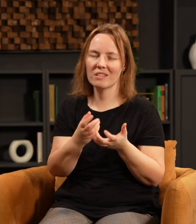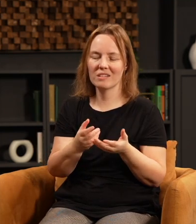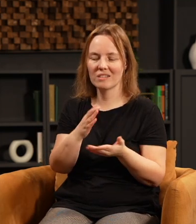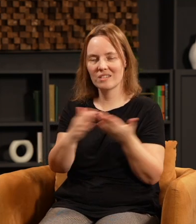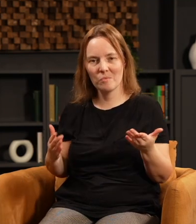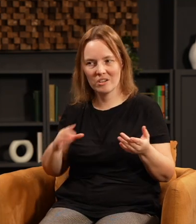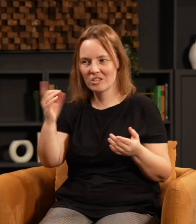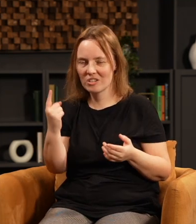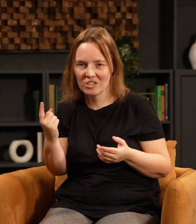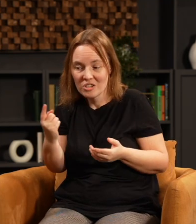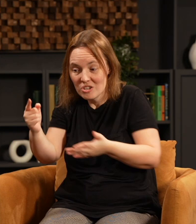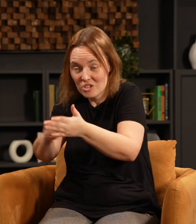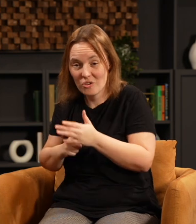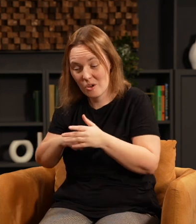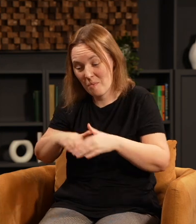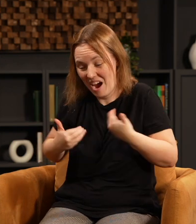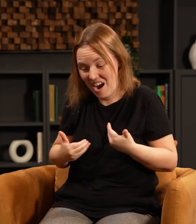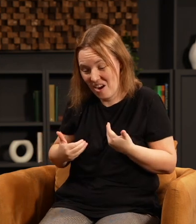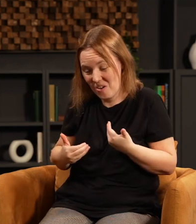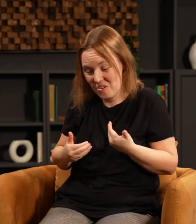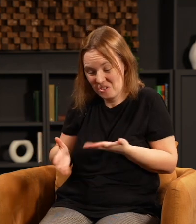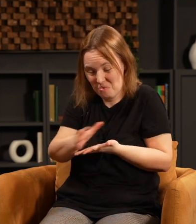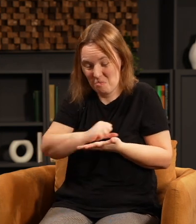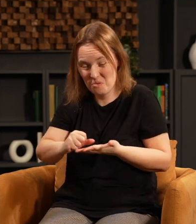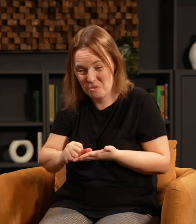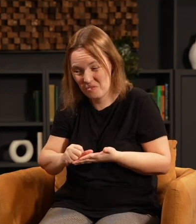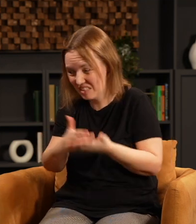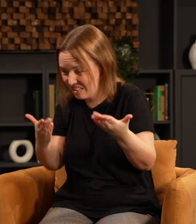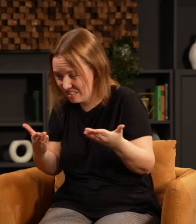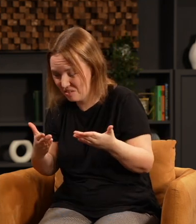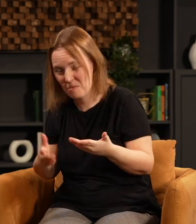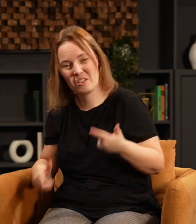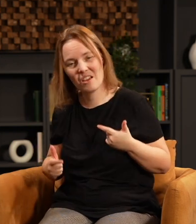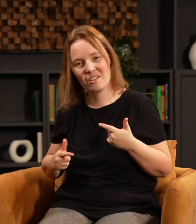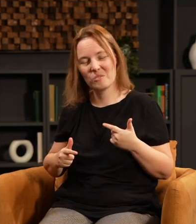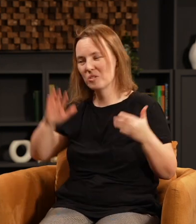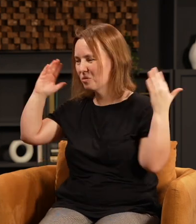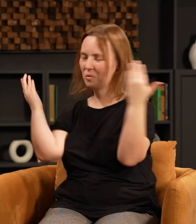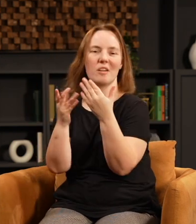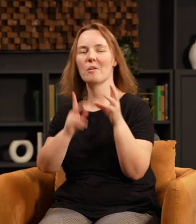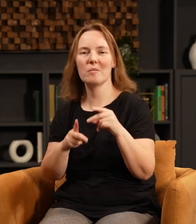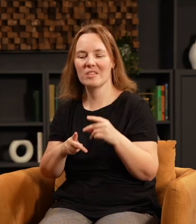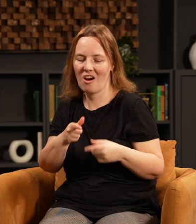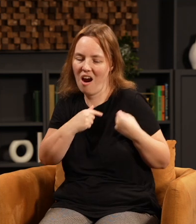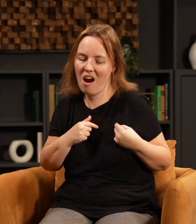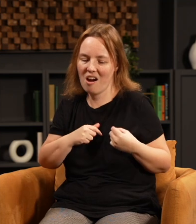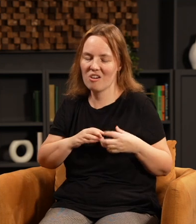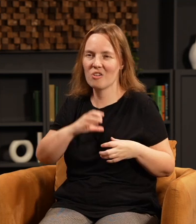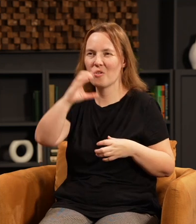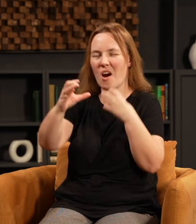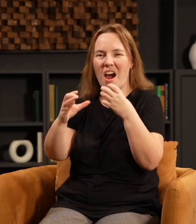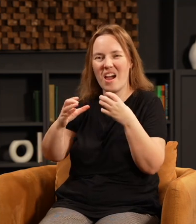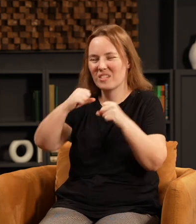money changers out of their lives. We're surrounded by people, my friends, they may not say it this way, but their heart cry is, make the noise